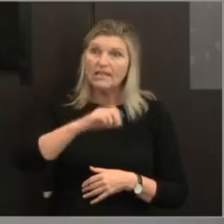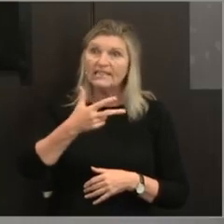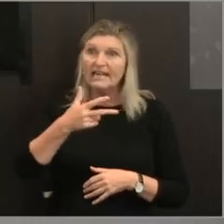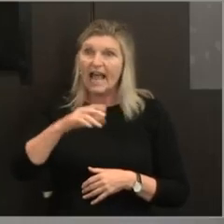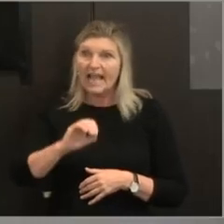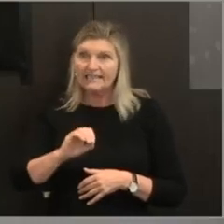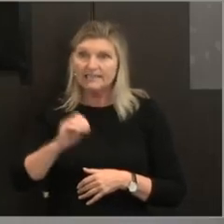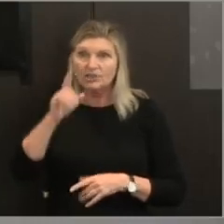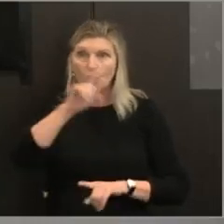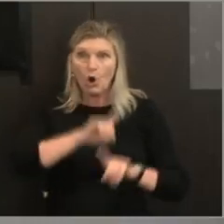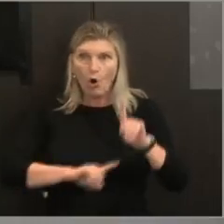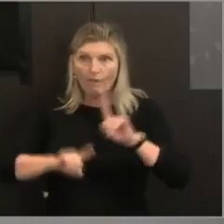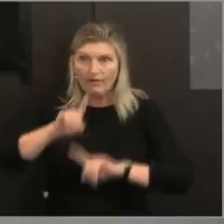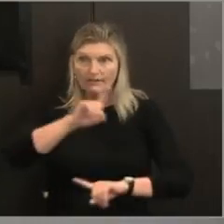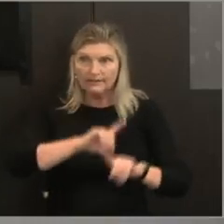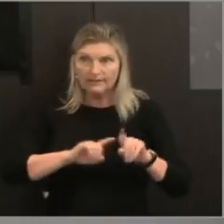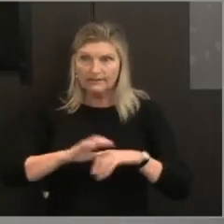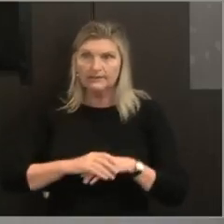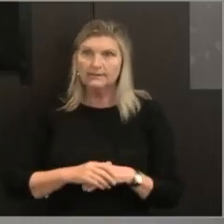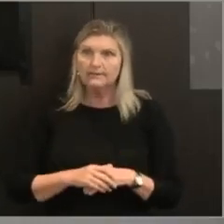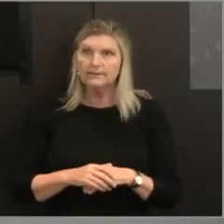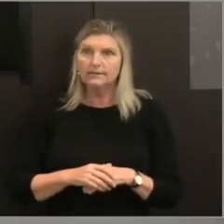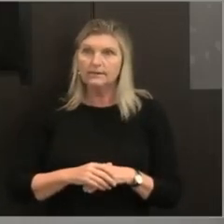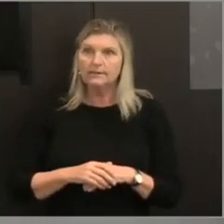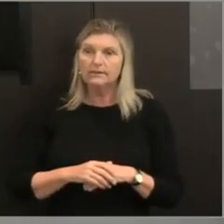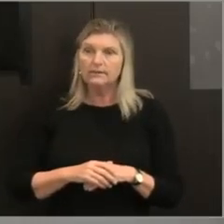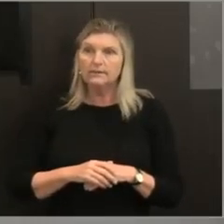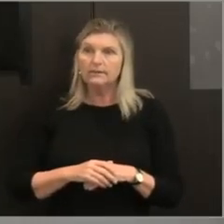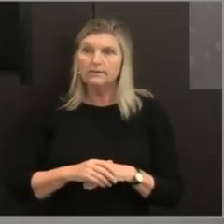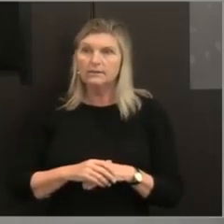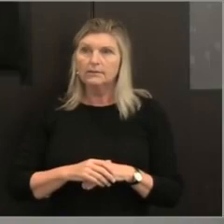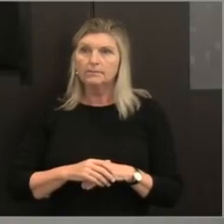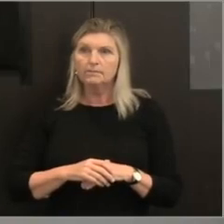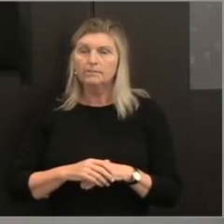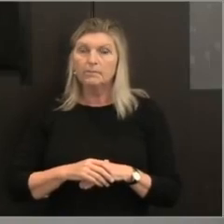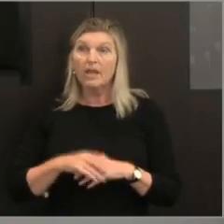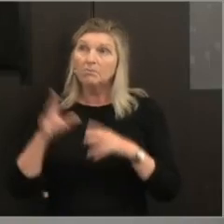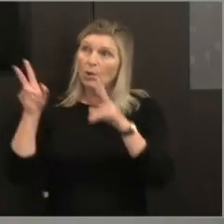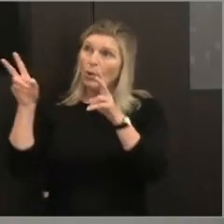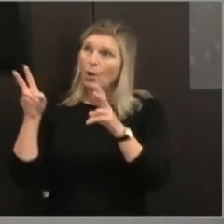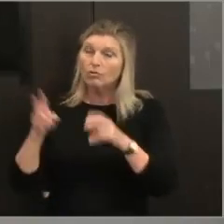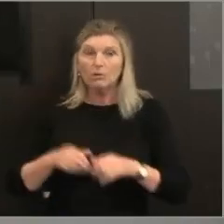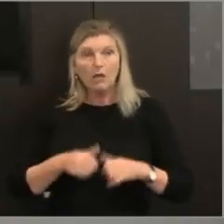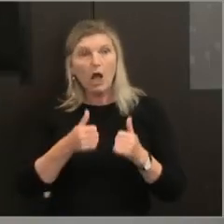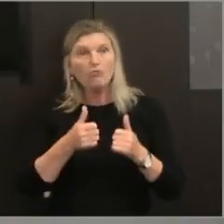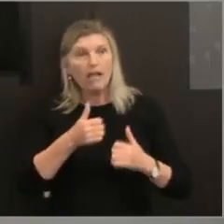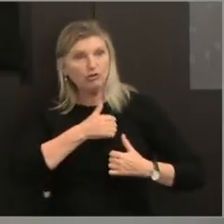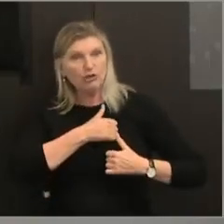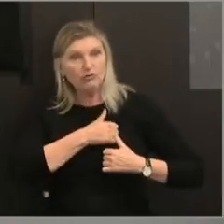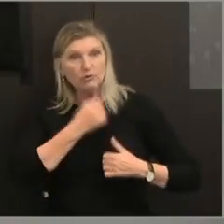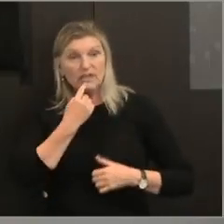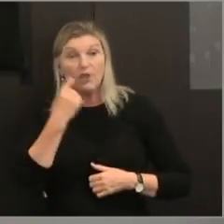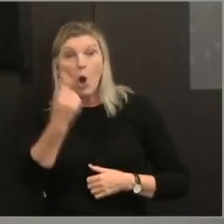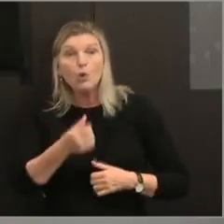in which he said, to quote, "A great general has said that the only good Indian is a dead